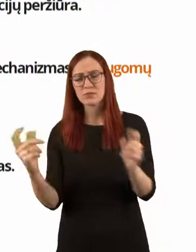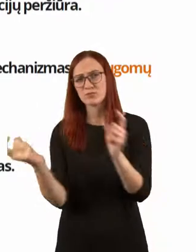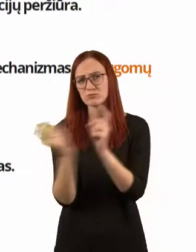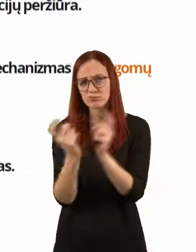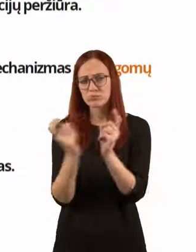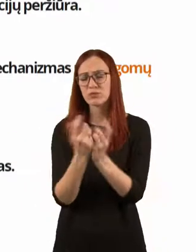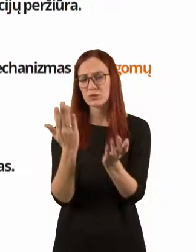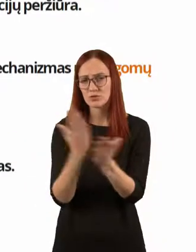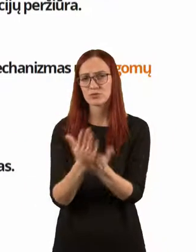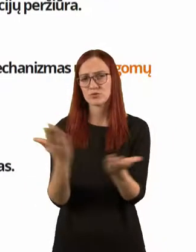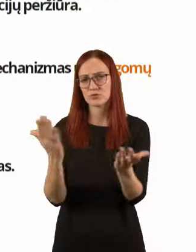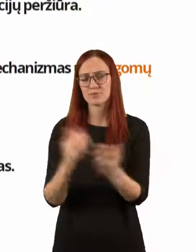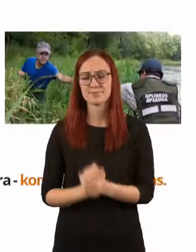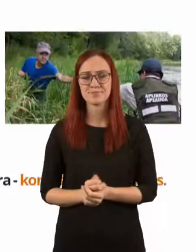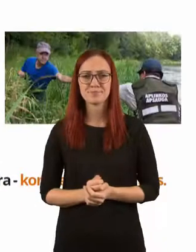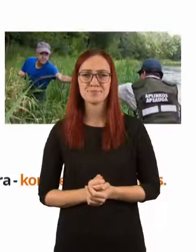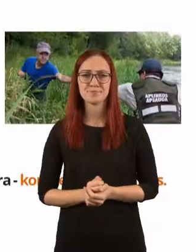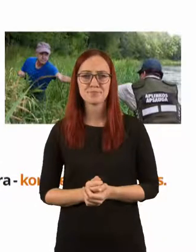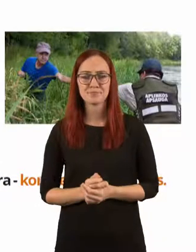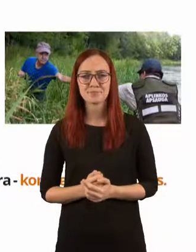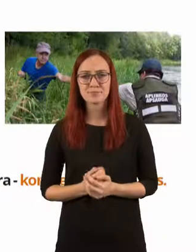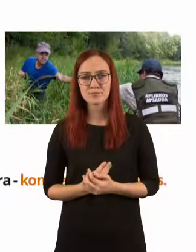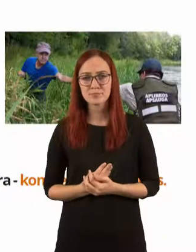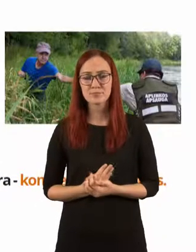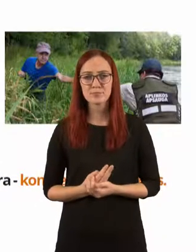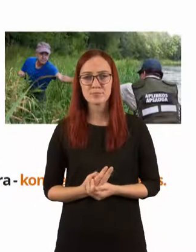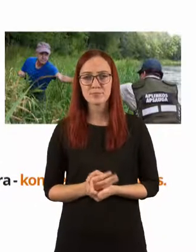the conflicts that arise in relation to the use